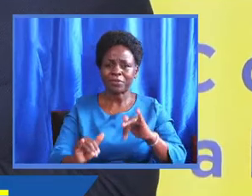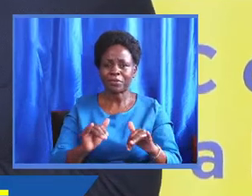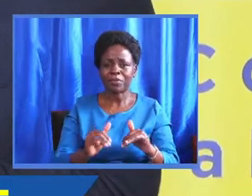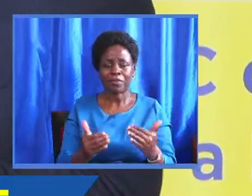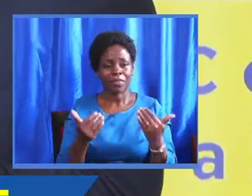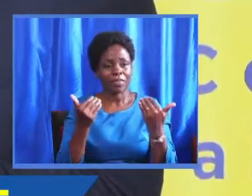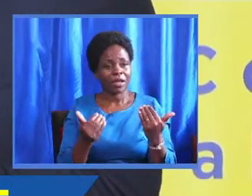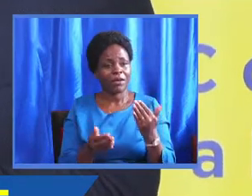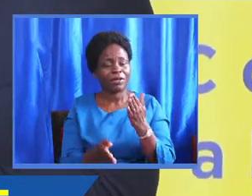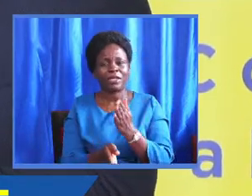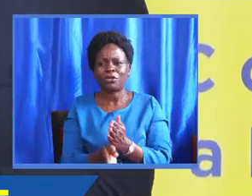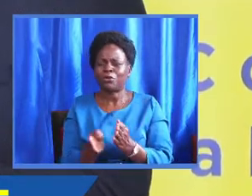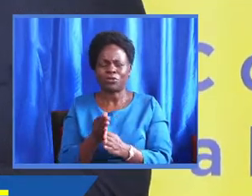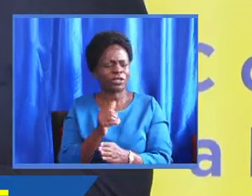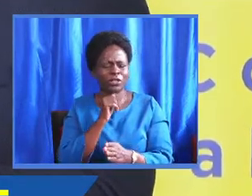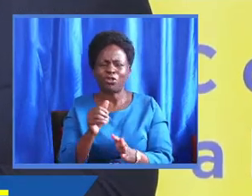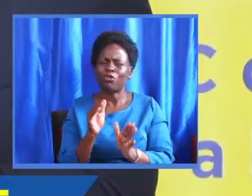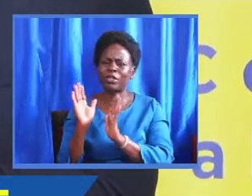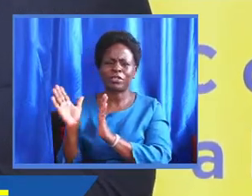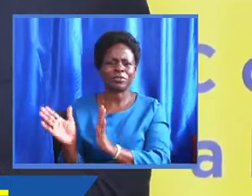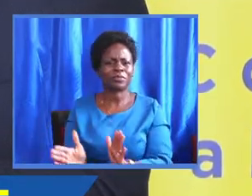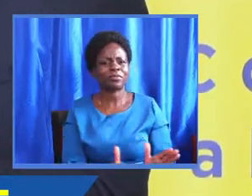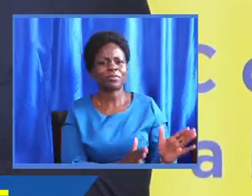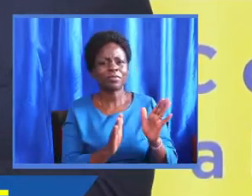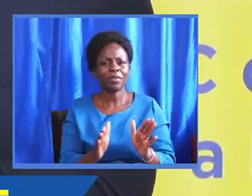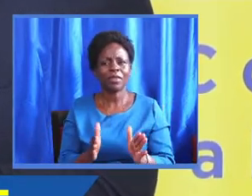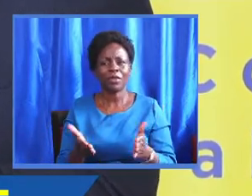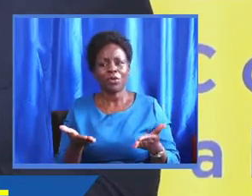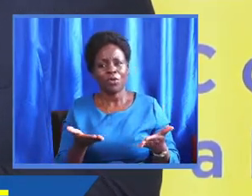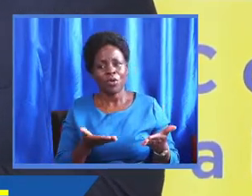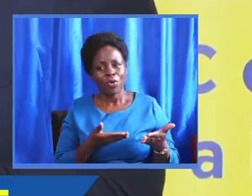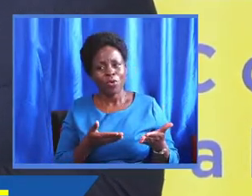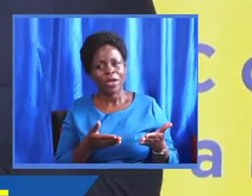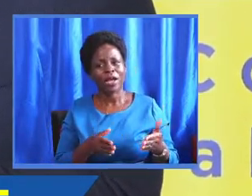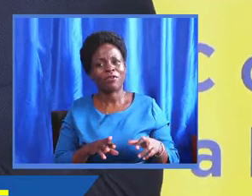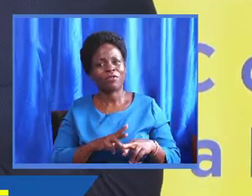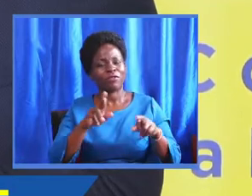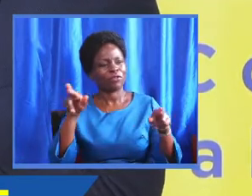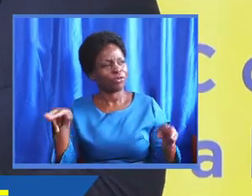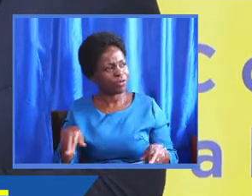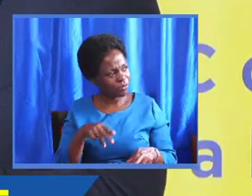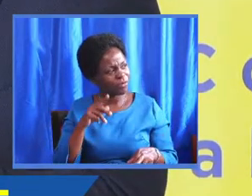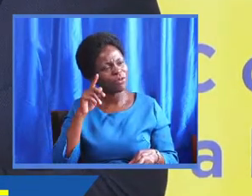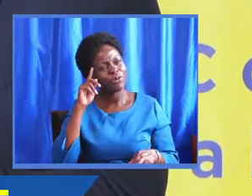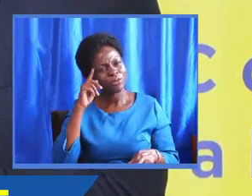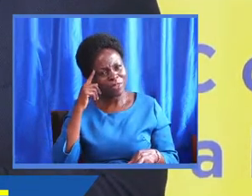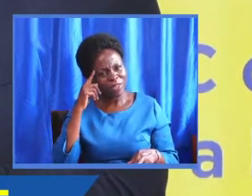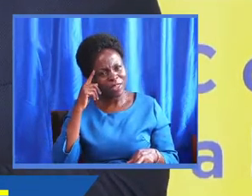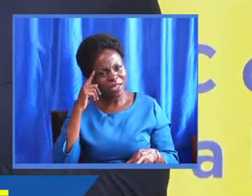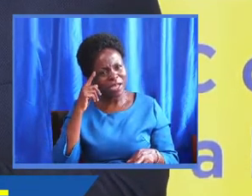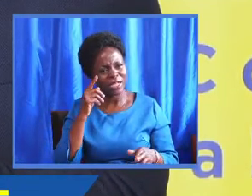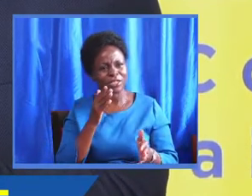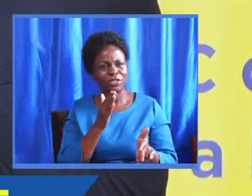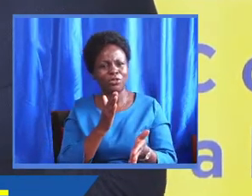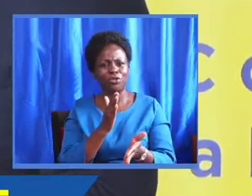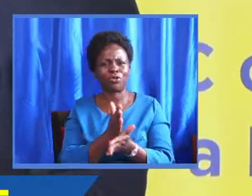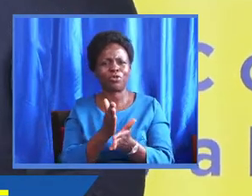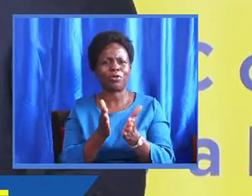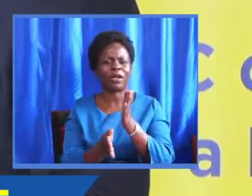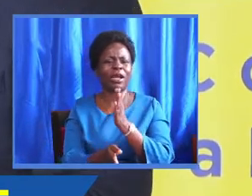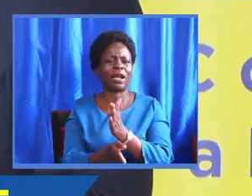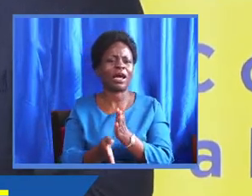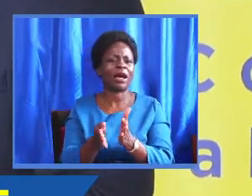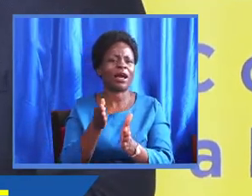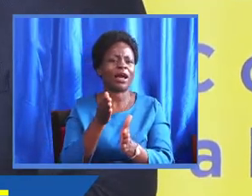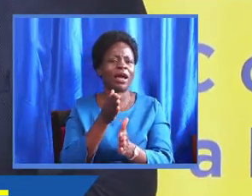Currently, the construction is not organized. Do we have room to rethink as real estate developers? You understand